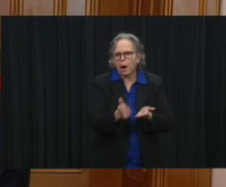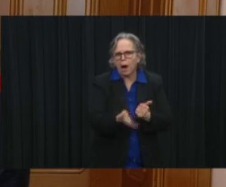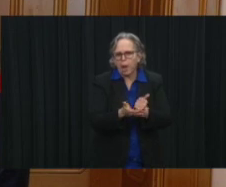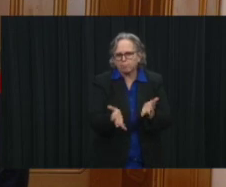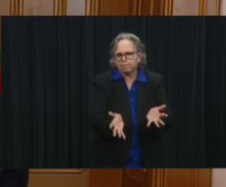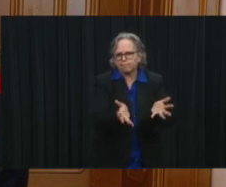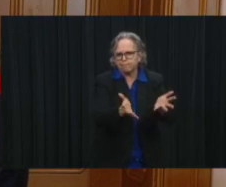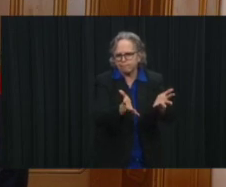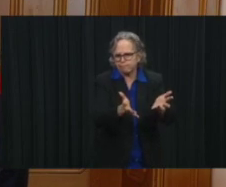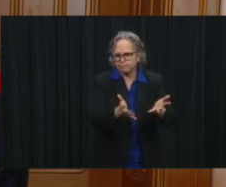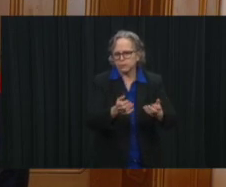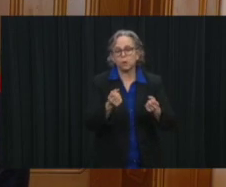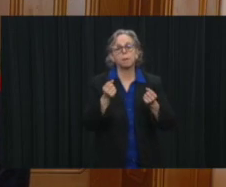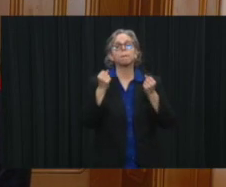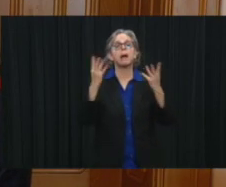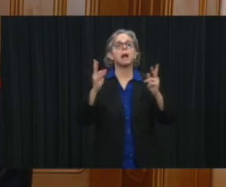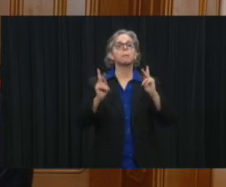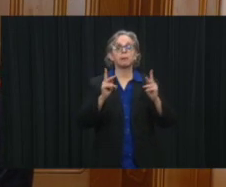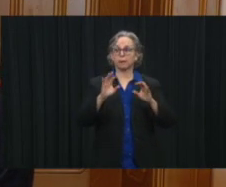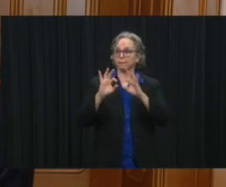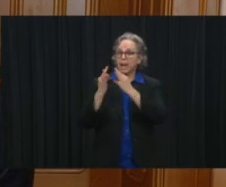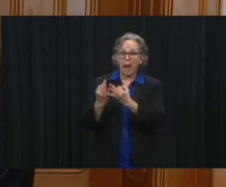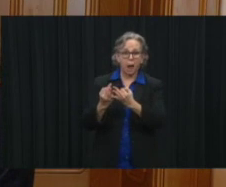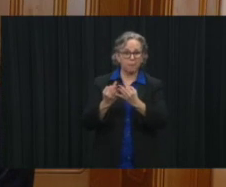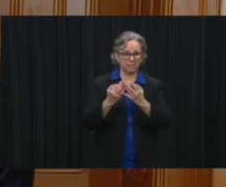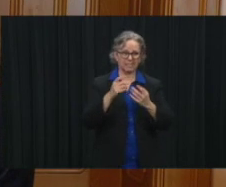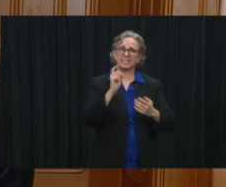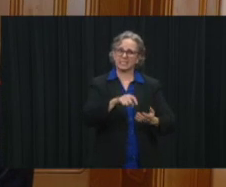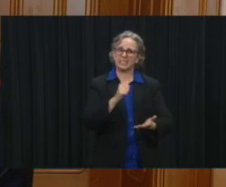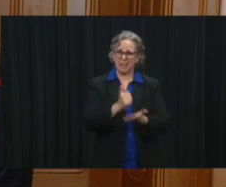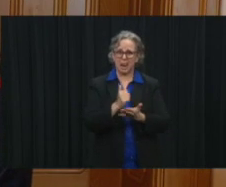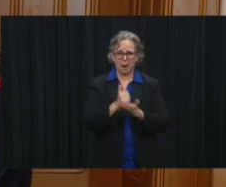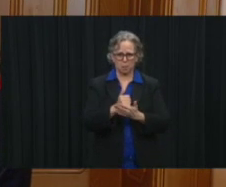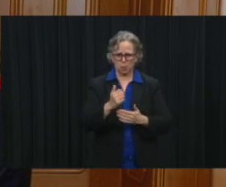need the help badly. And we all know somebody in that situation.